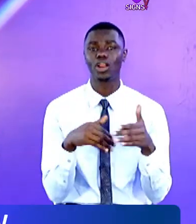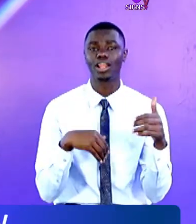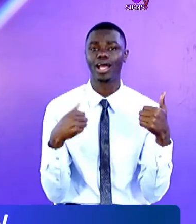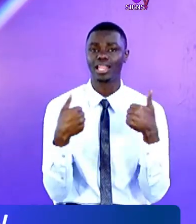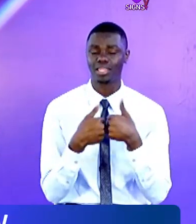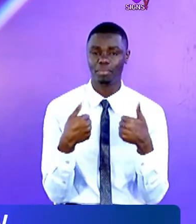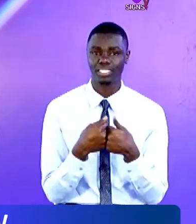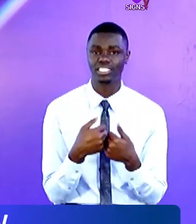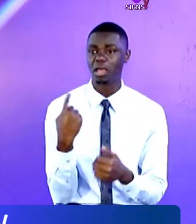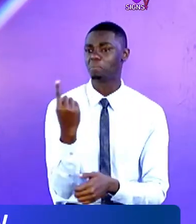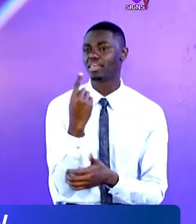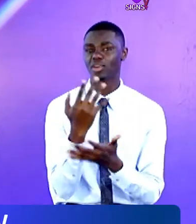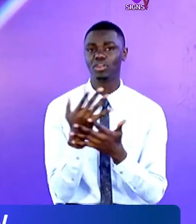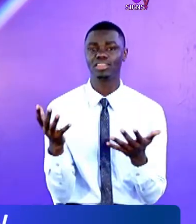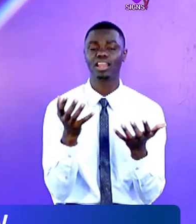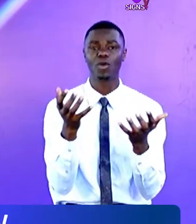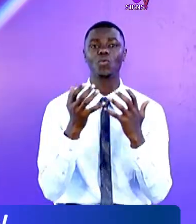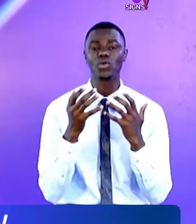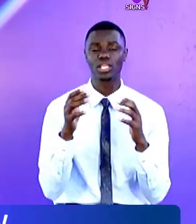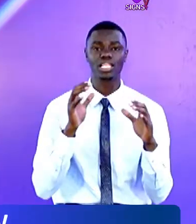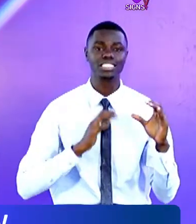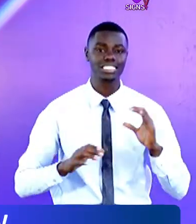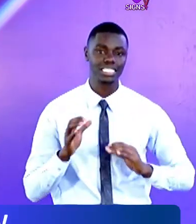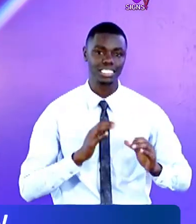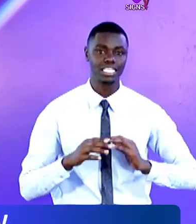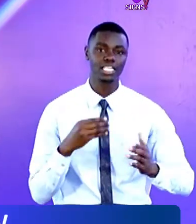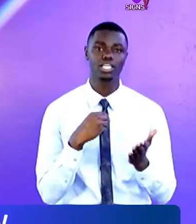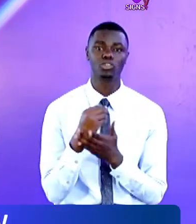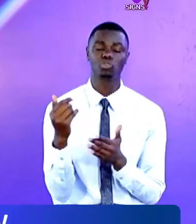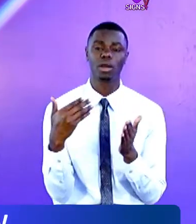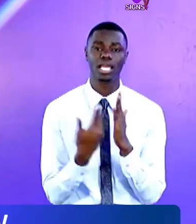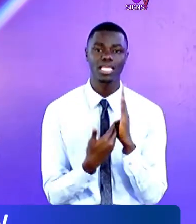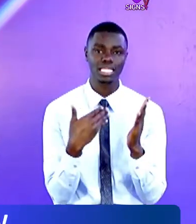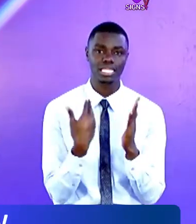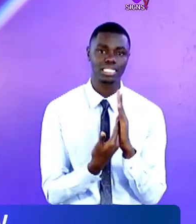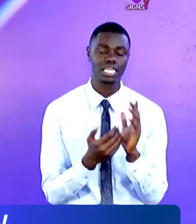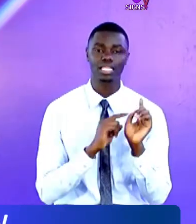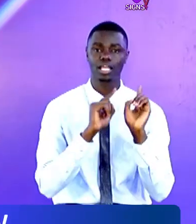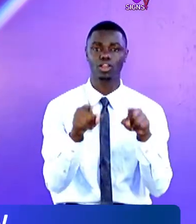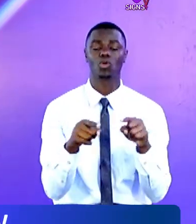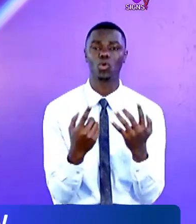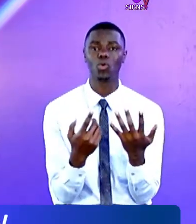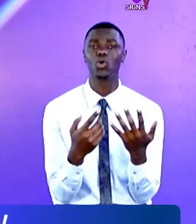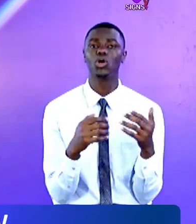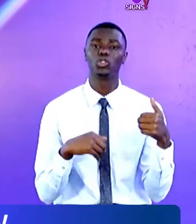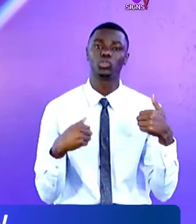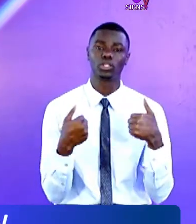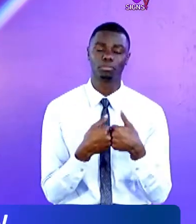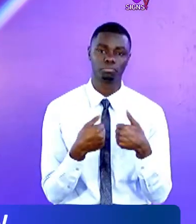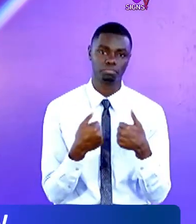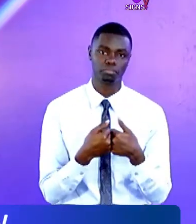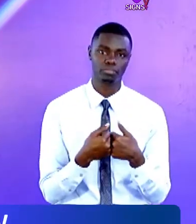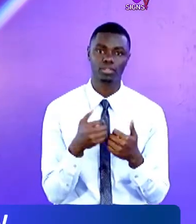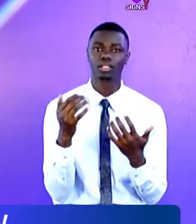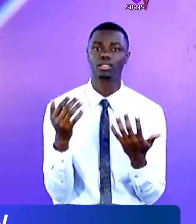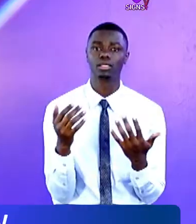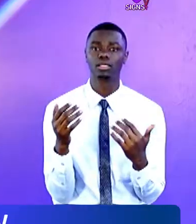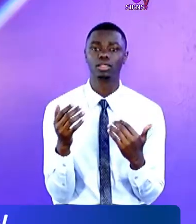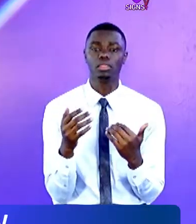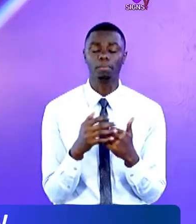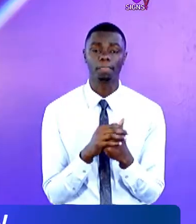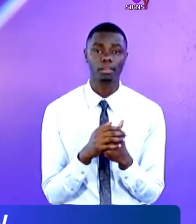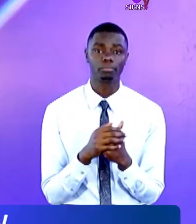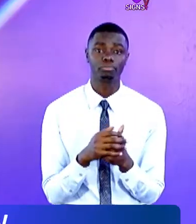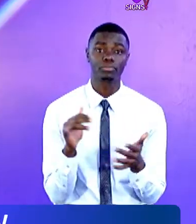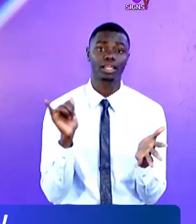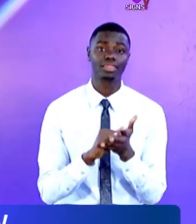only thing is that we need more citizens to be able to buy the tickets and attend these matches as well, rather than curtailing the ticket purchase there. And I